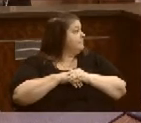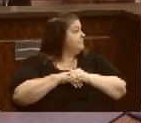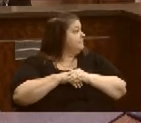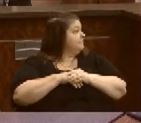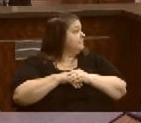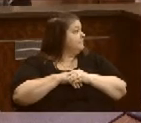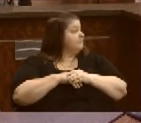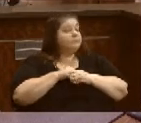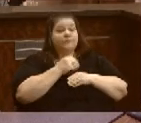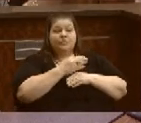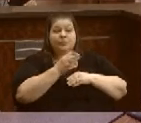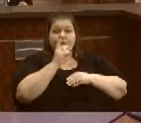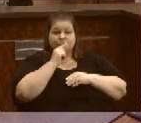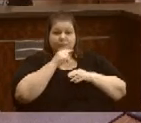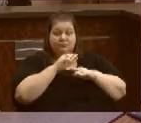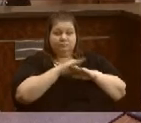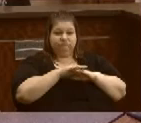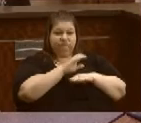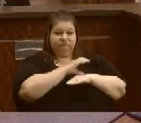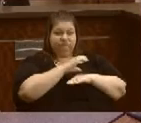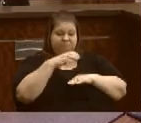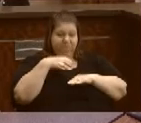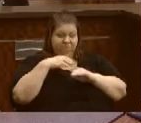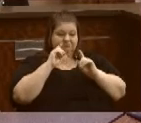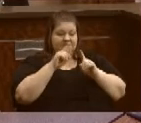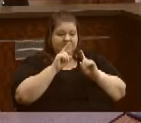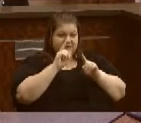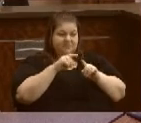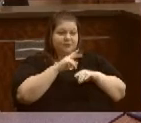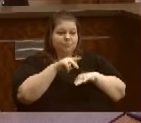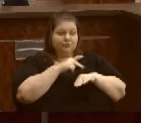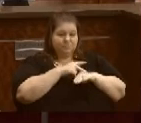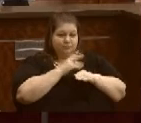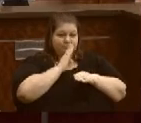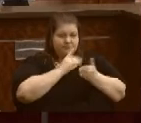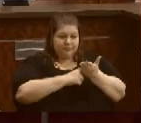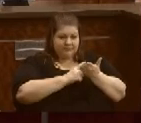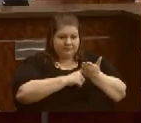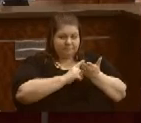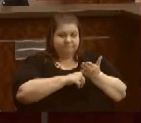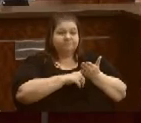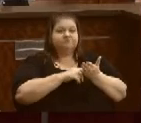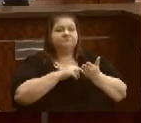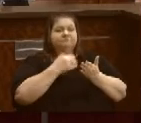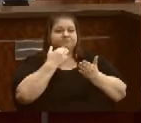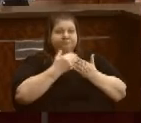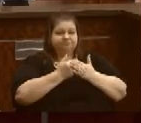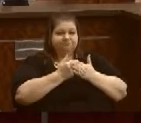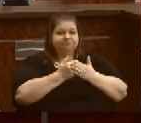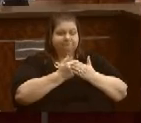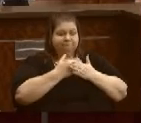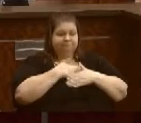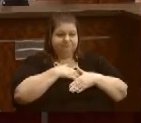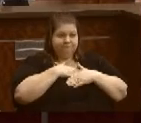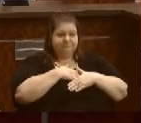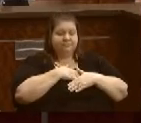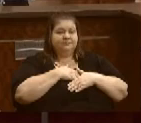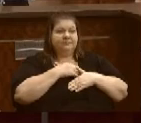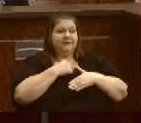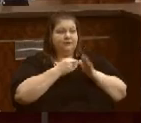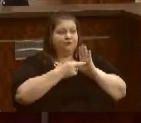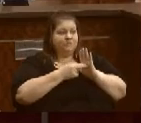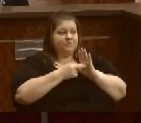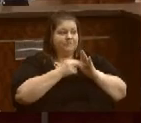most of the council was in attendance at the principal's breakfast. We had some good discussion. We also had our representative on